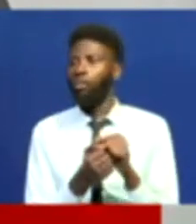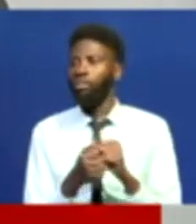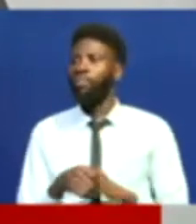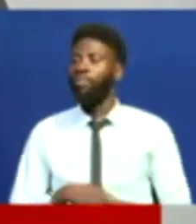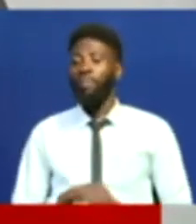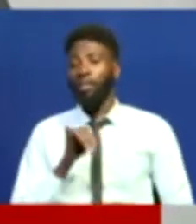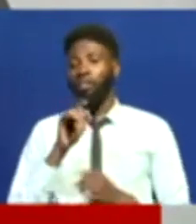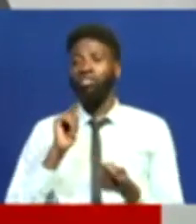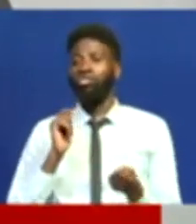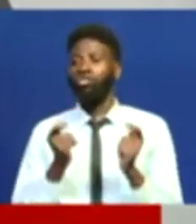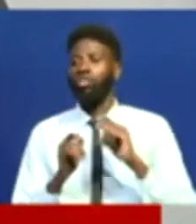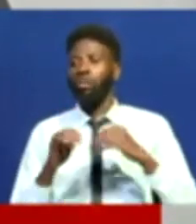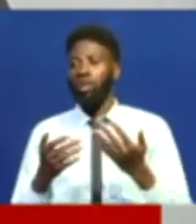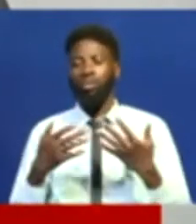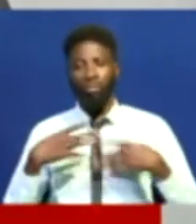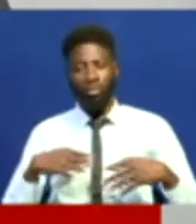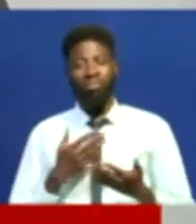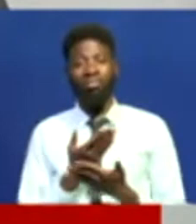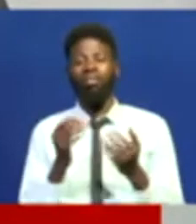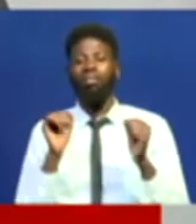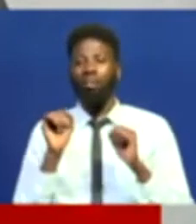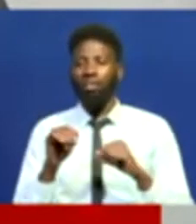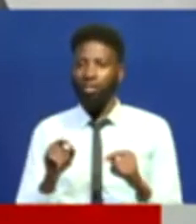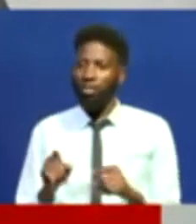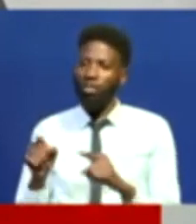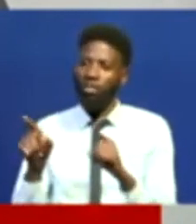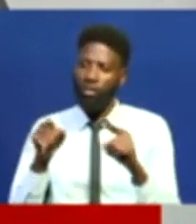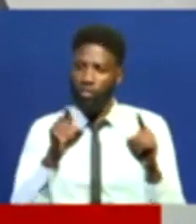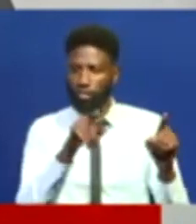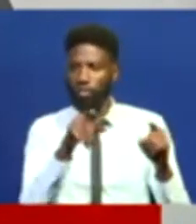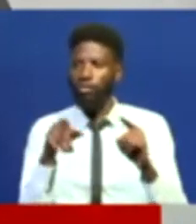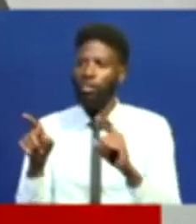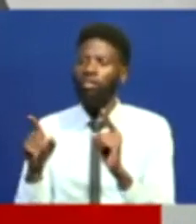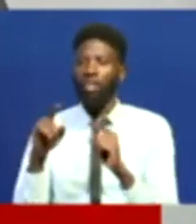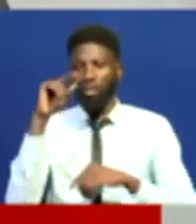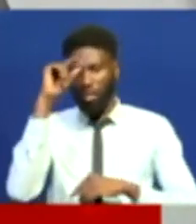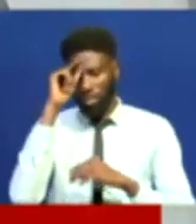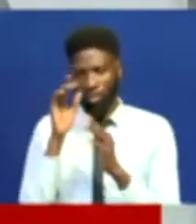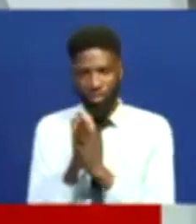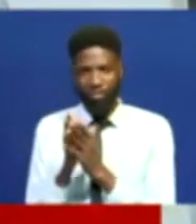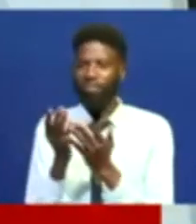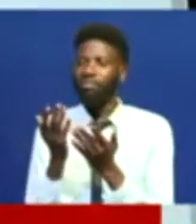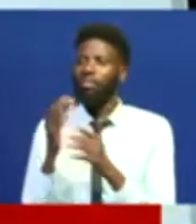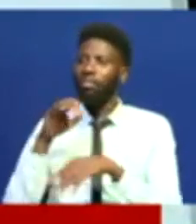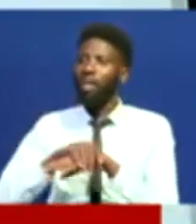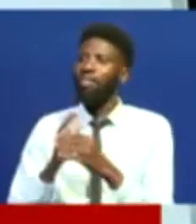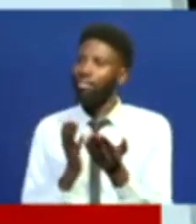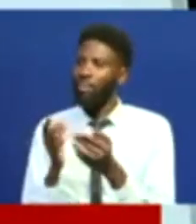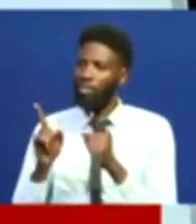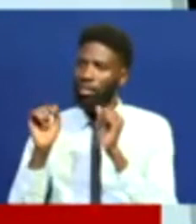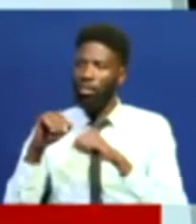is changing the way our citizens are able to interact with the government, because then you can be able to